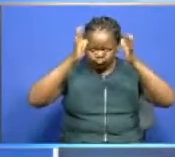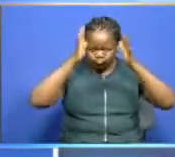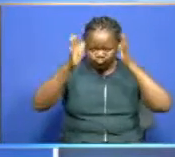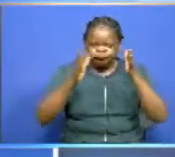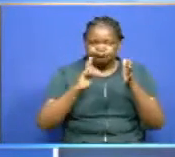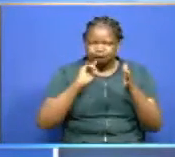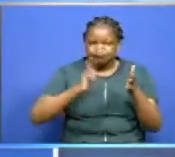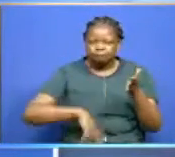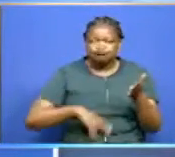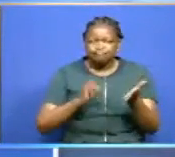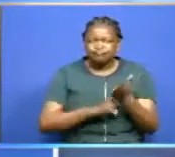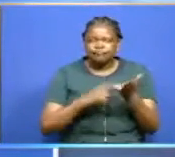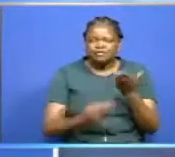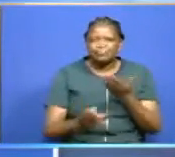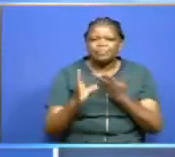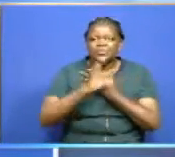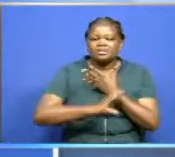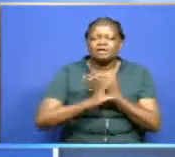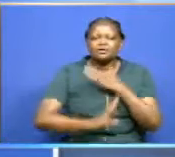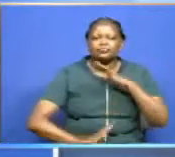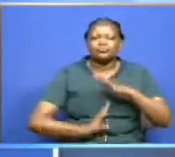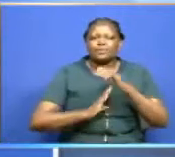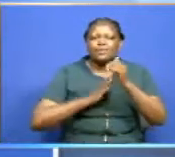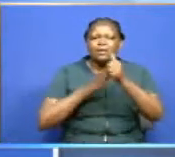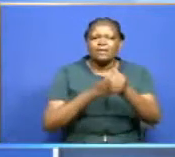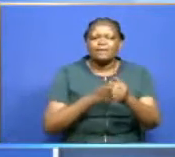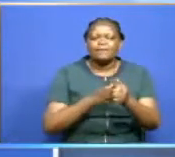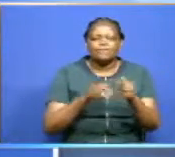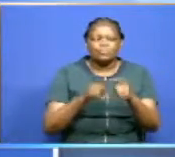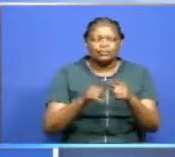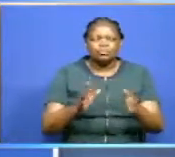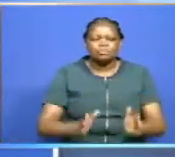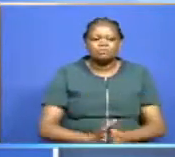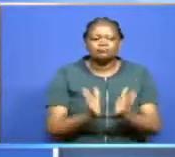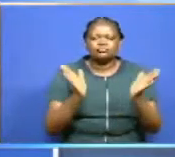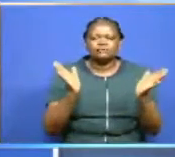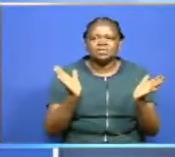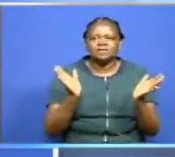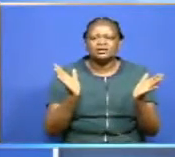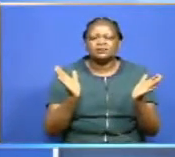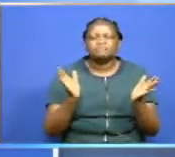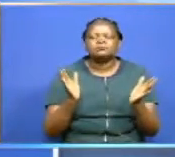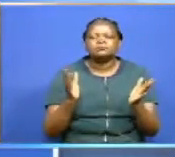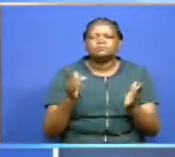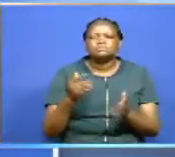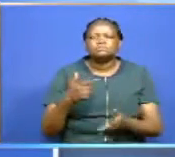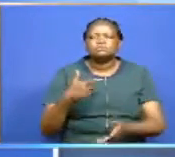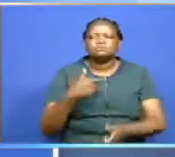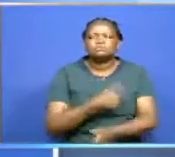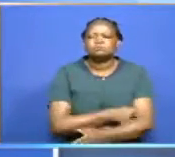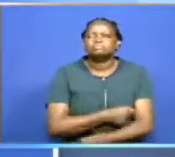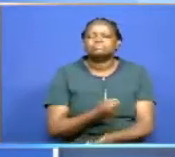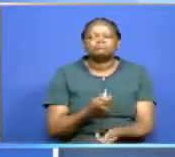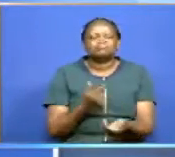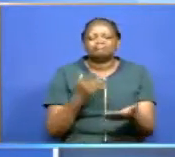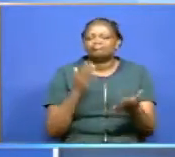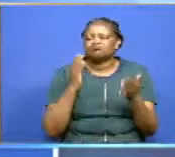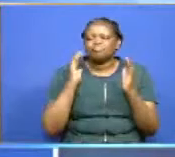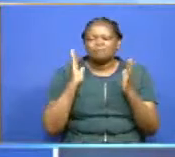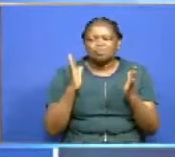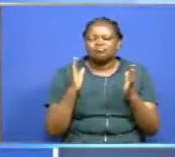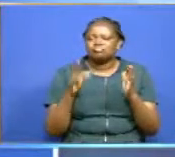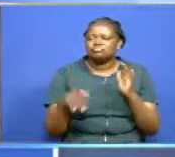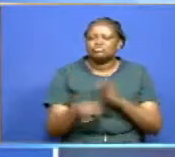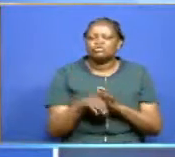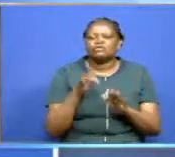termed the failure by the country's top leadership to publicly take the COVID-19 vaccine as a major blow to the fight against